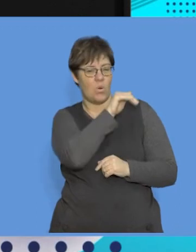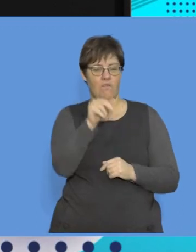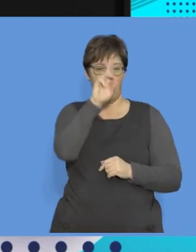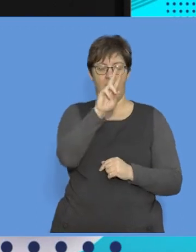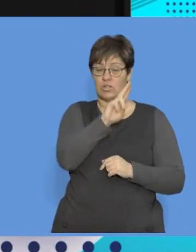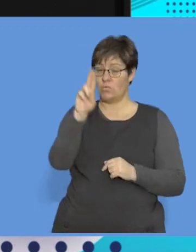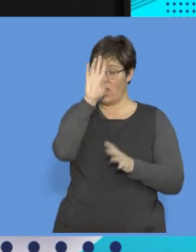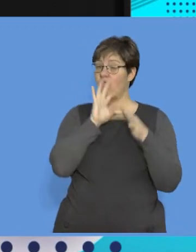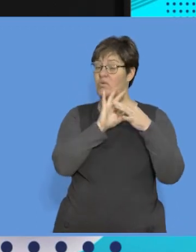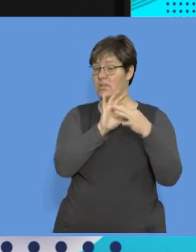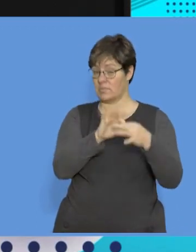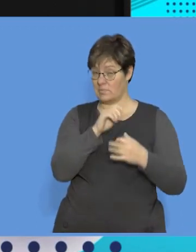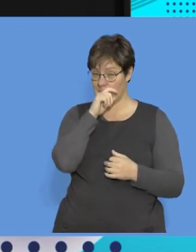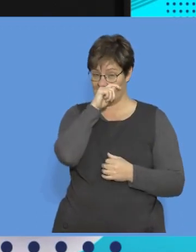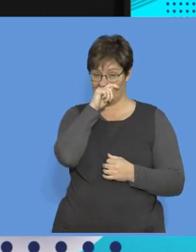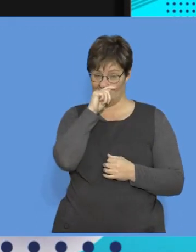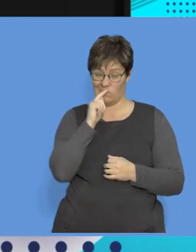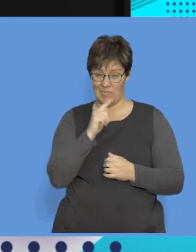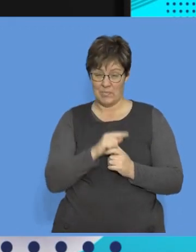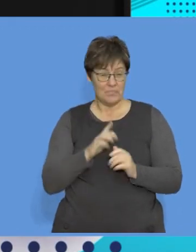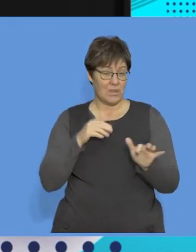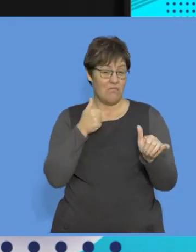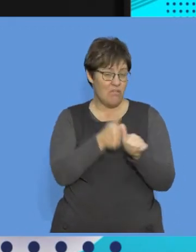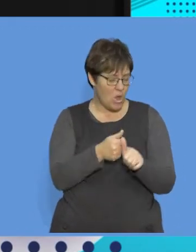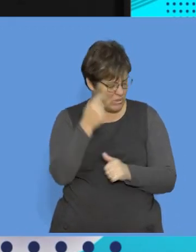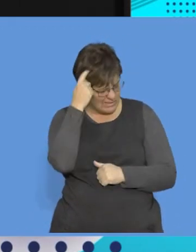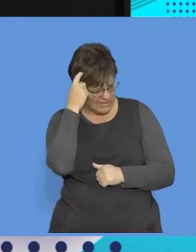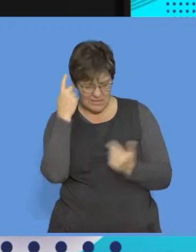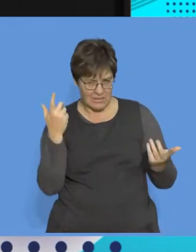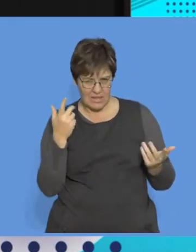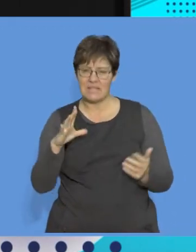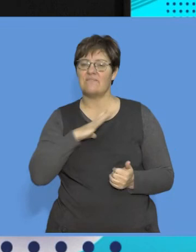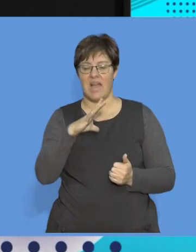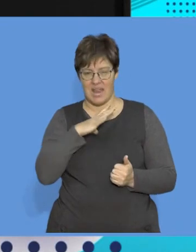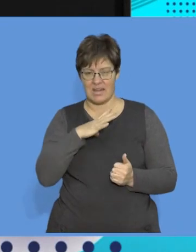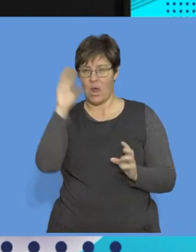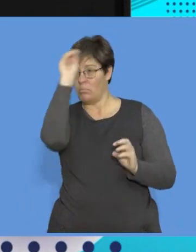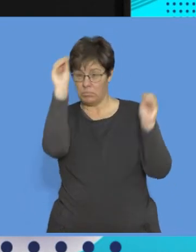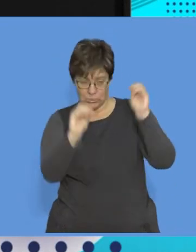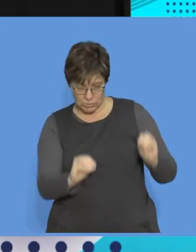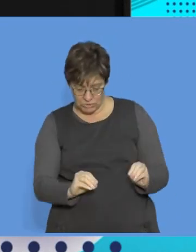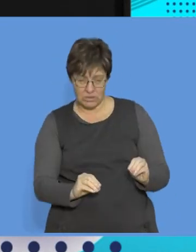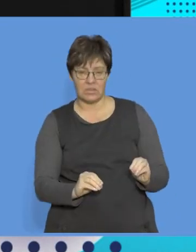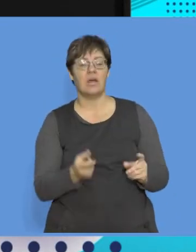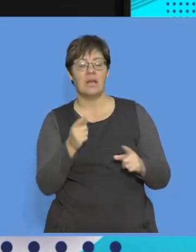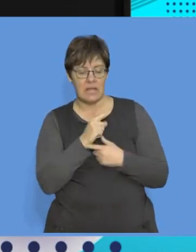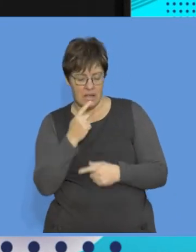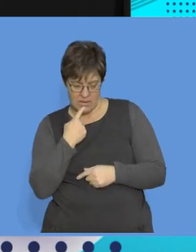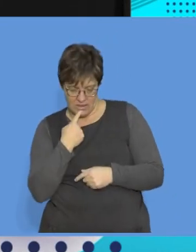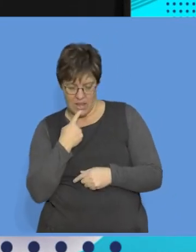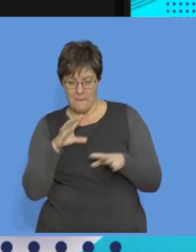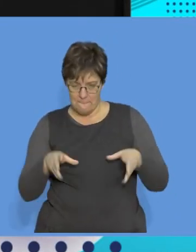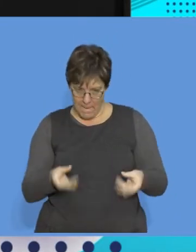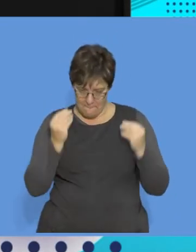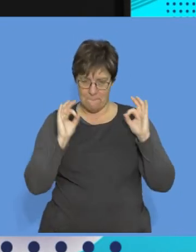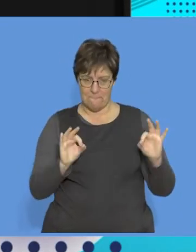relationship. Now, if you're not following that reasoning, it's fine. Substitute into the calculator, take a few minutes, get it right, add the